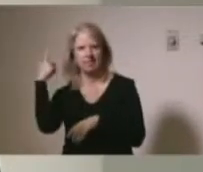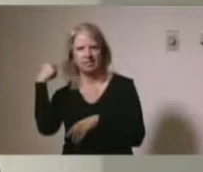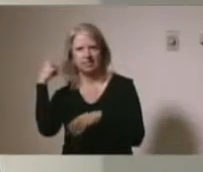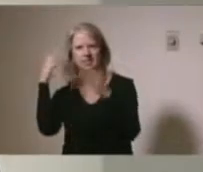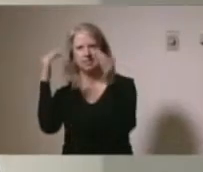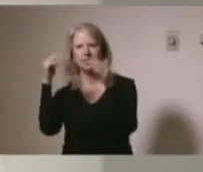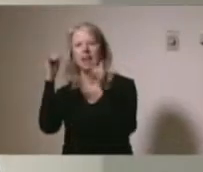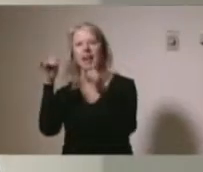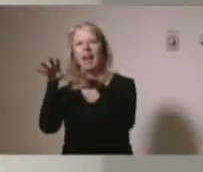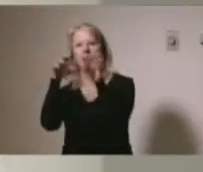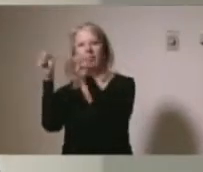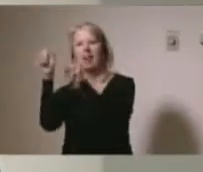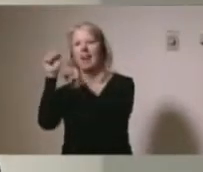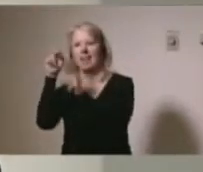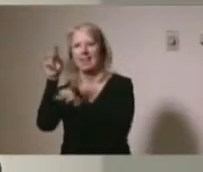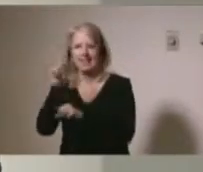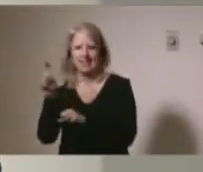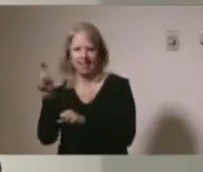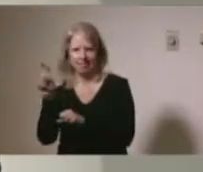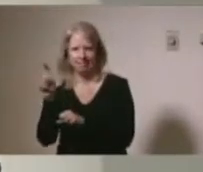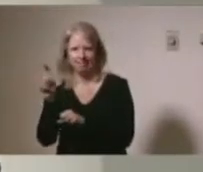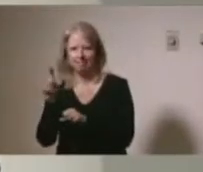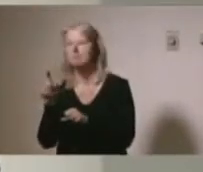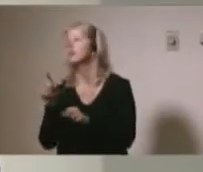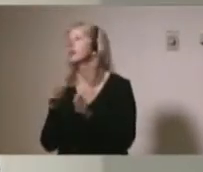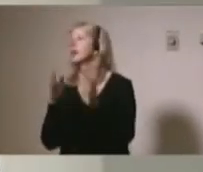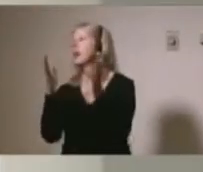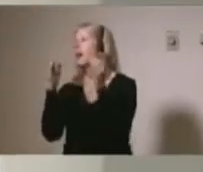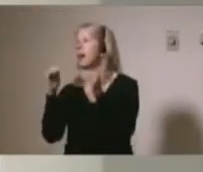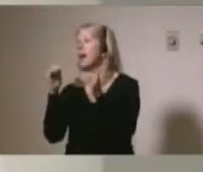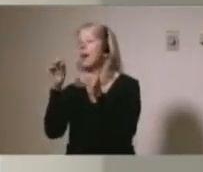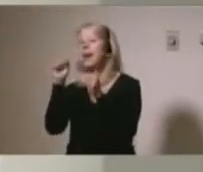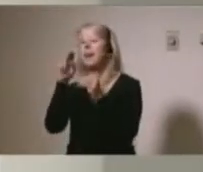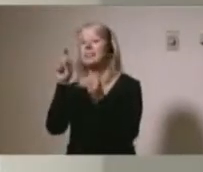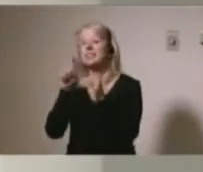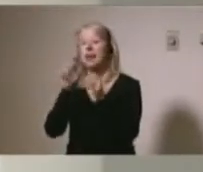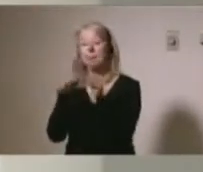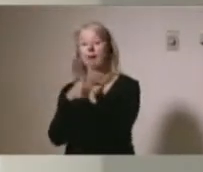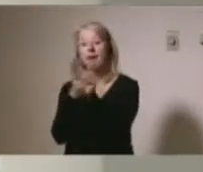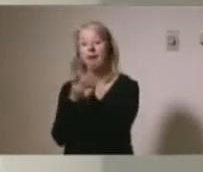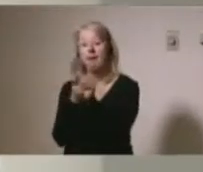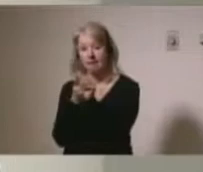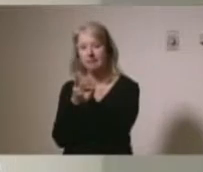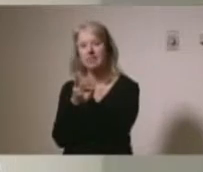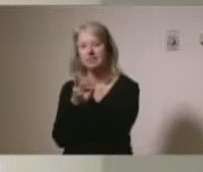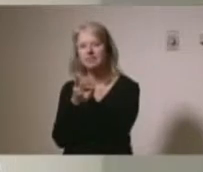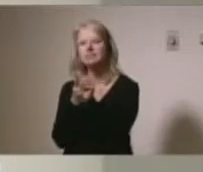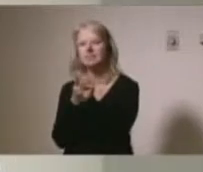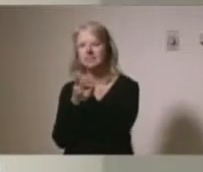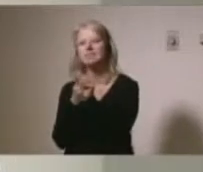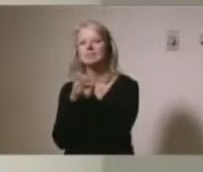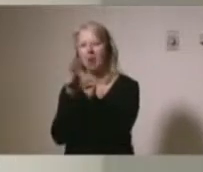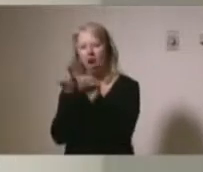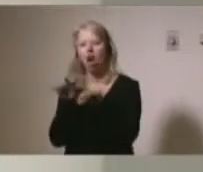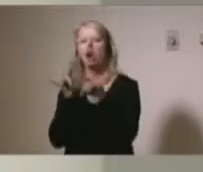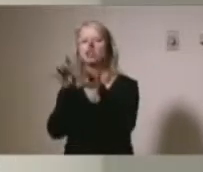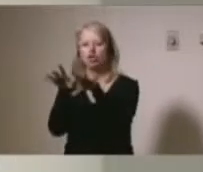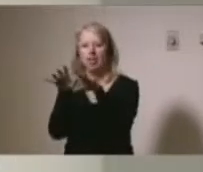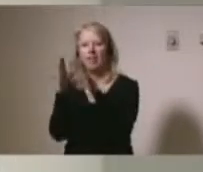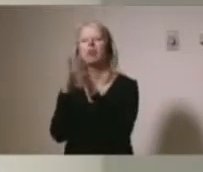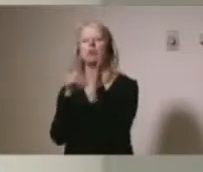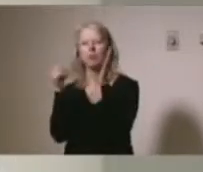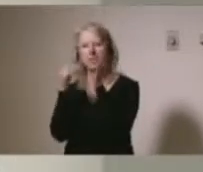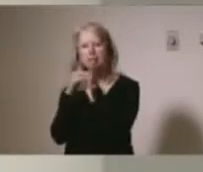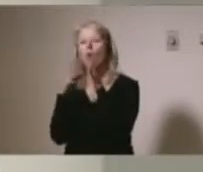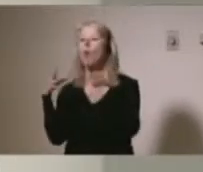it's owned by ANZ. Then you have a look at ANZ behind it, and again, that's Australia New Zealand Banking Group,